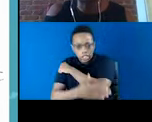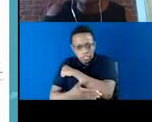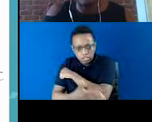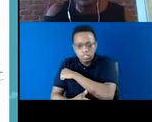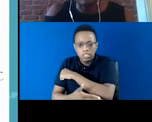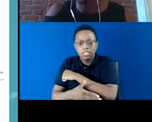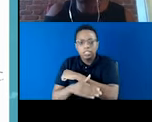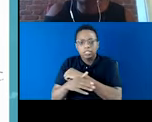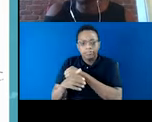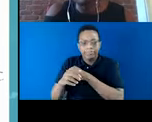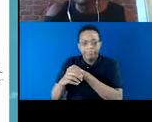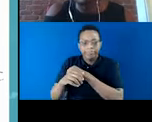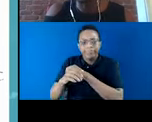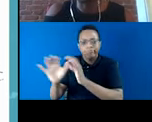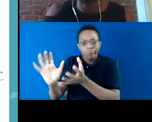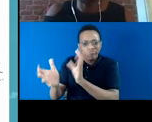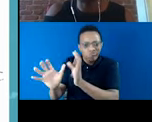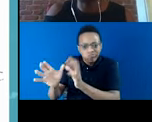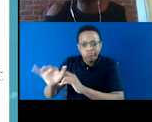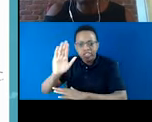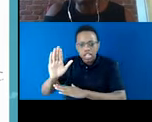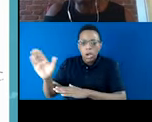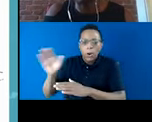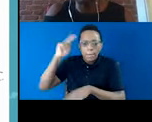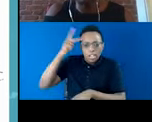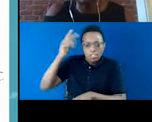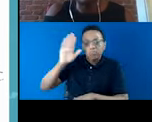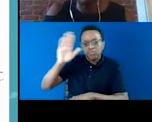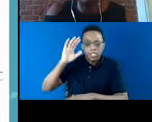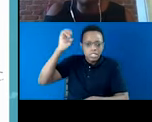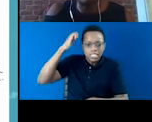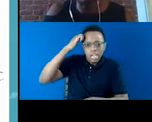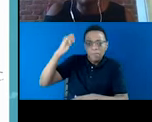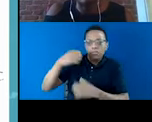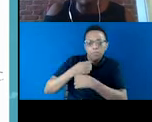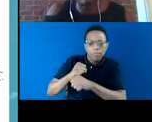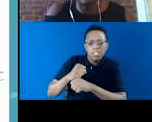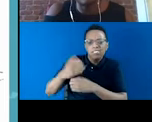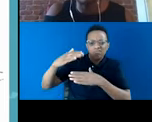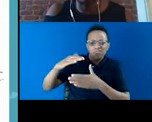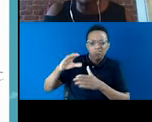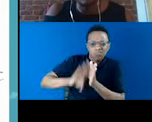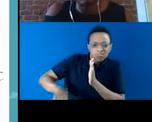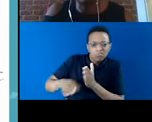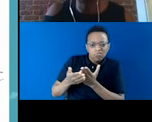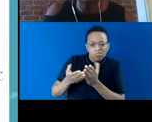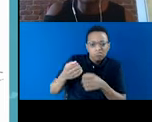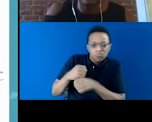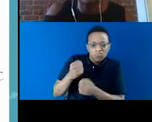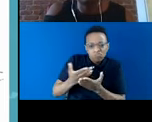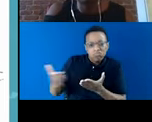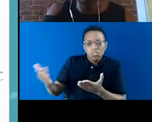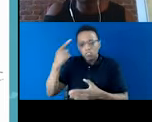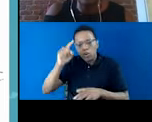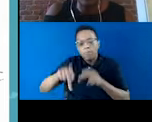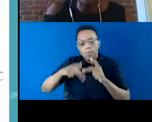their politics and their economies such that they would produce cheap goods for people who exist in the countries of Europe, the United